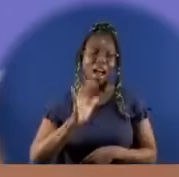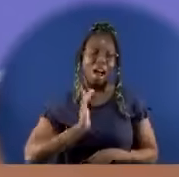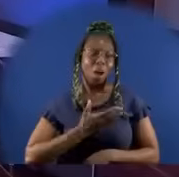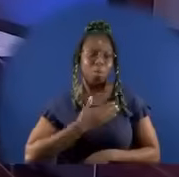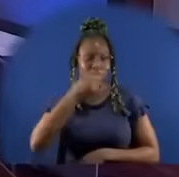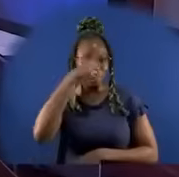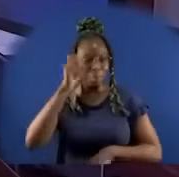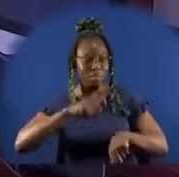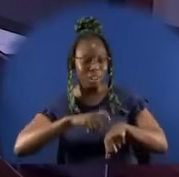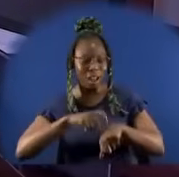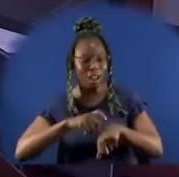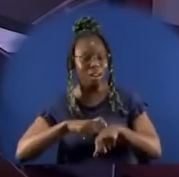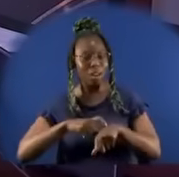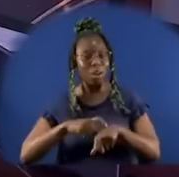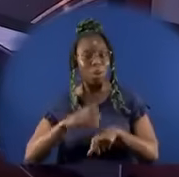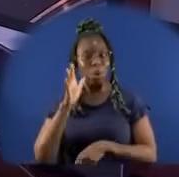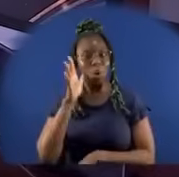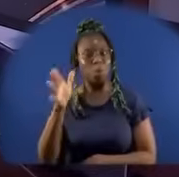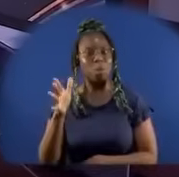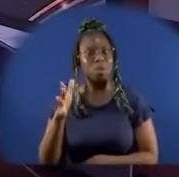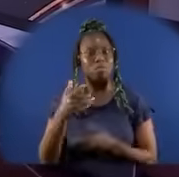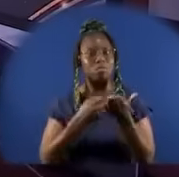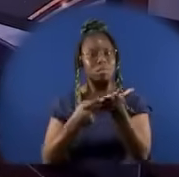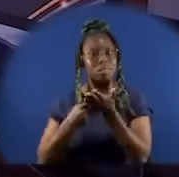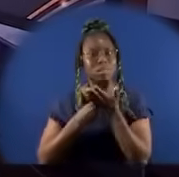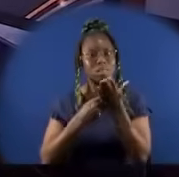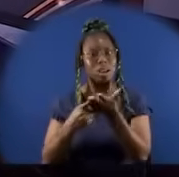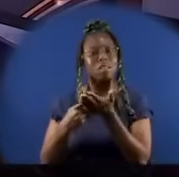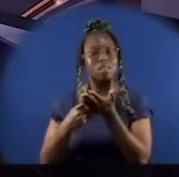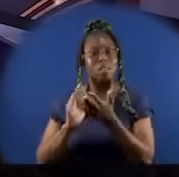long, I want to talk about conversations with Jesus.